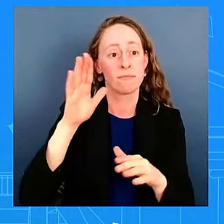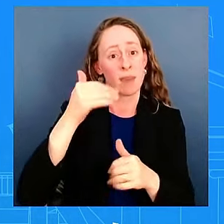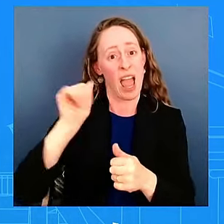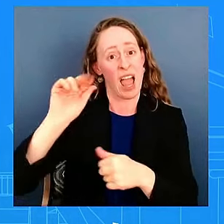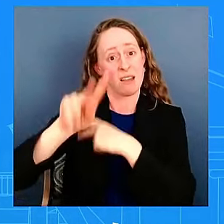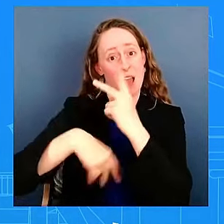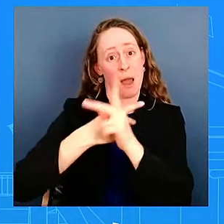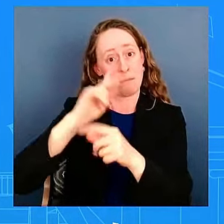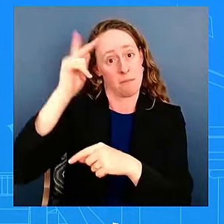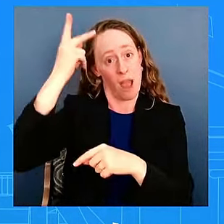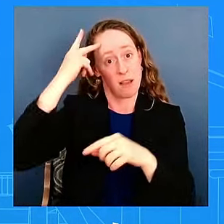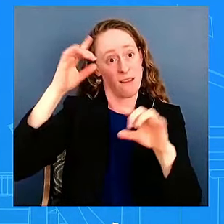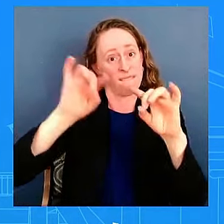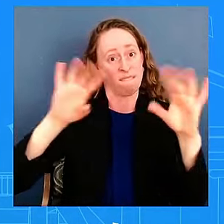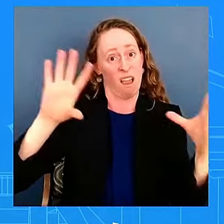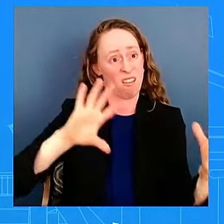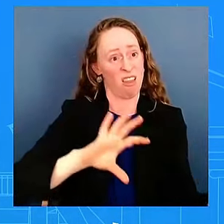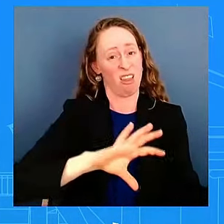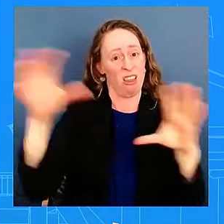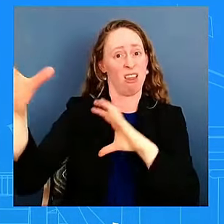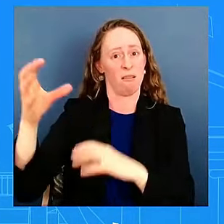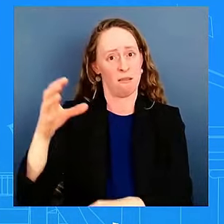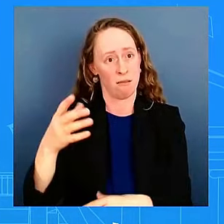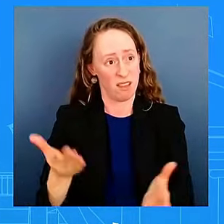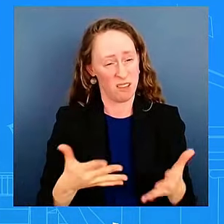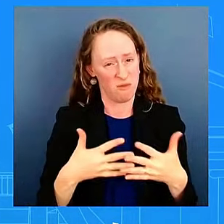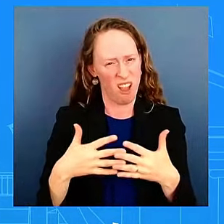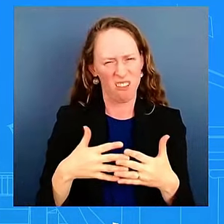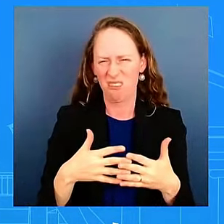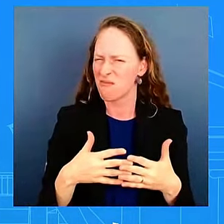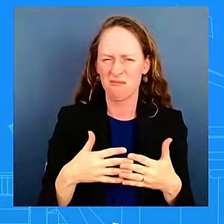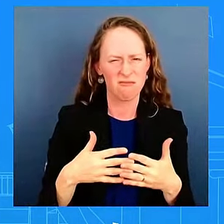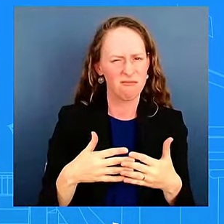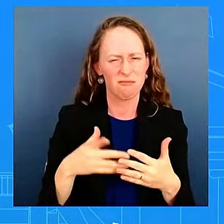his thoughts in the Oval Address last night. He repeated his thoughts